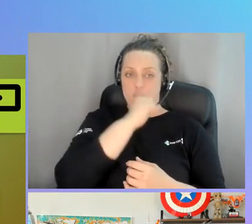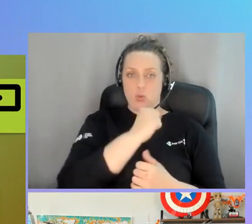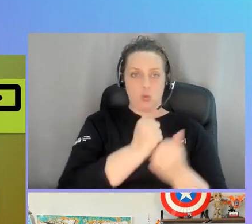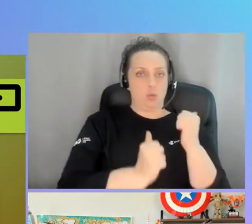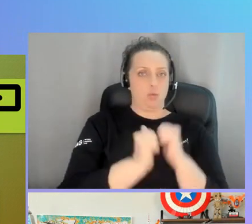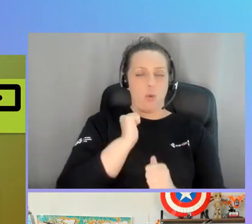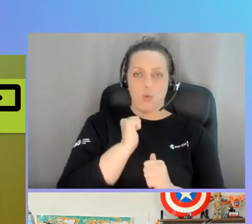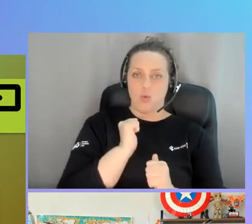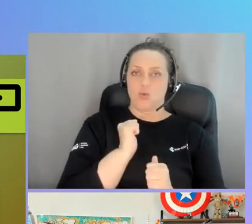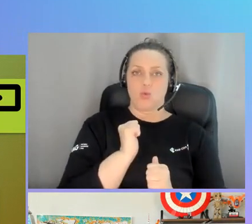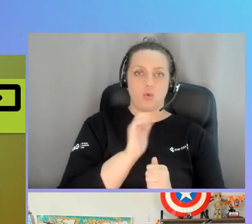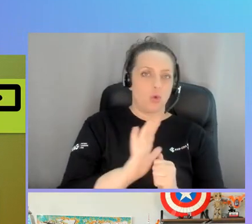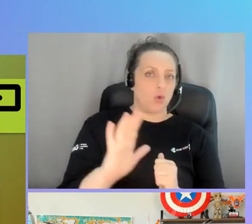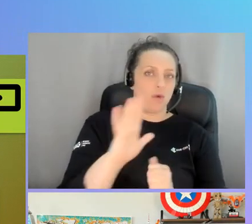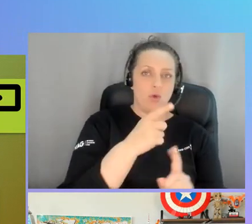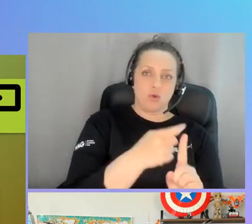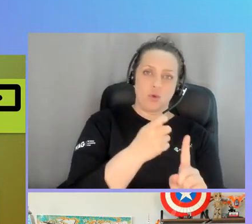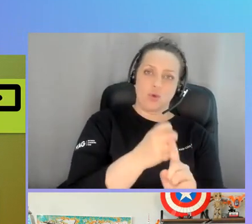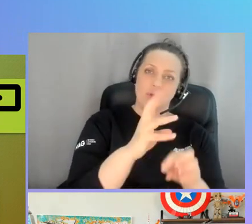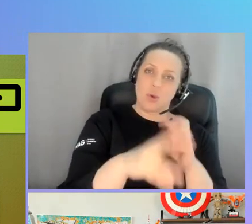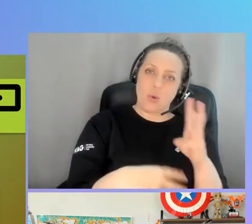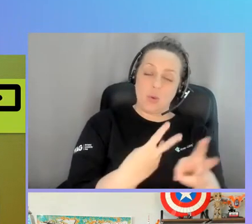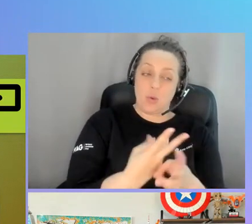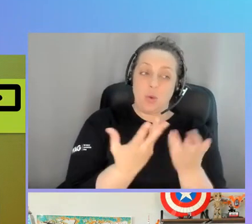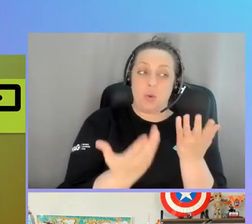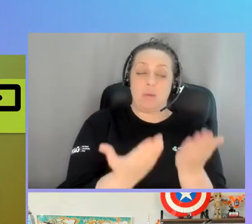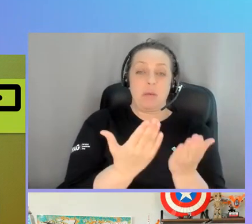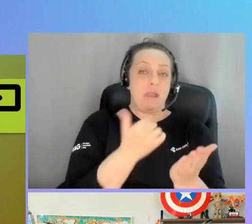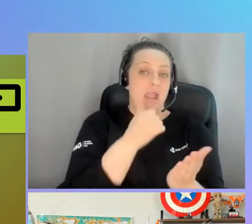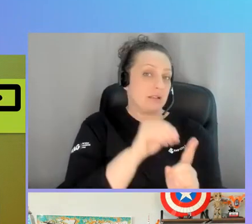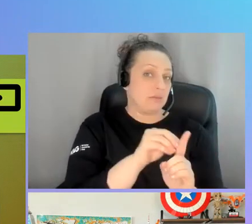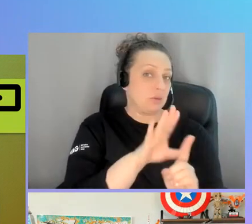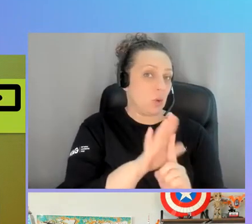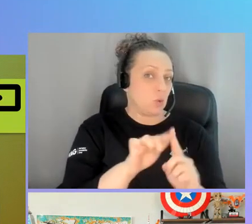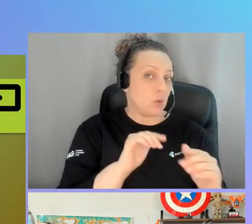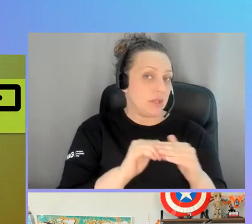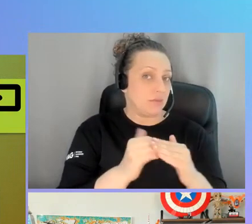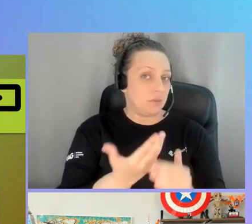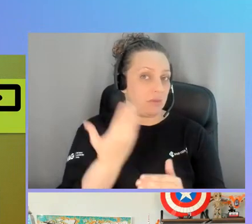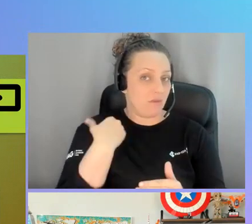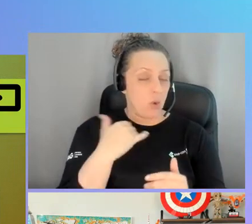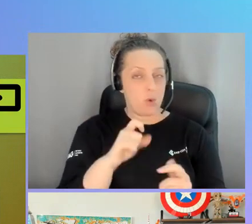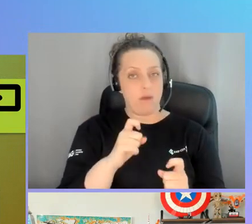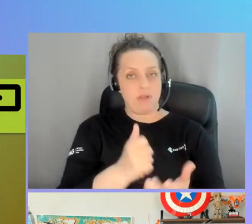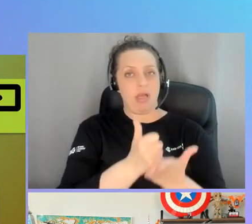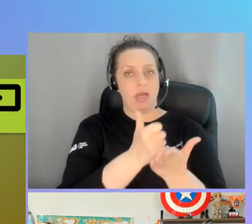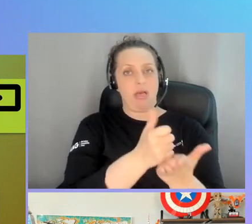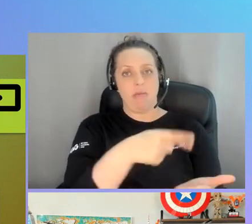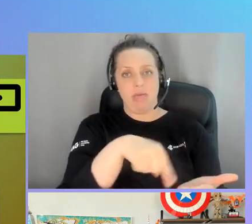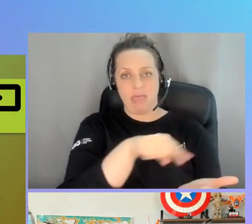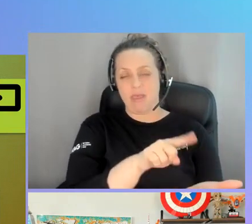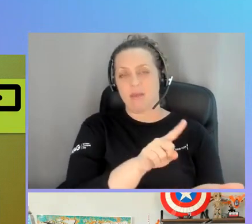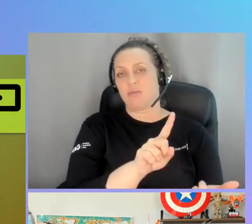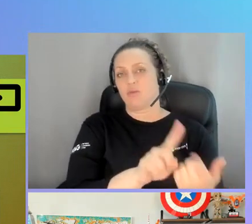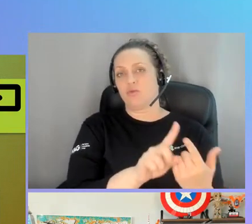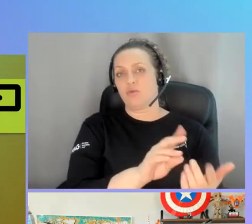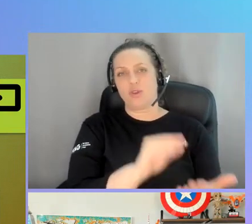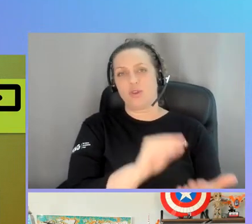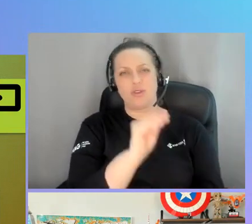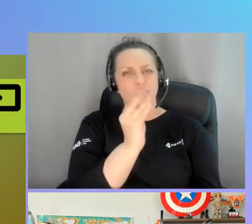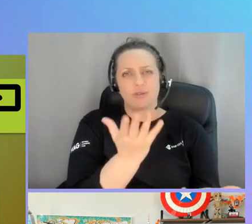most of your sourcing world maybe hasn't been exposed to accessibility before, right? So you have to help them